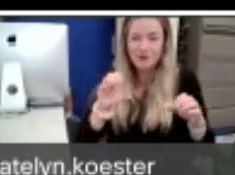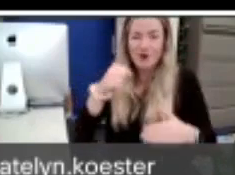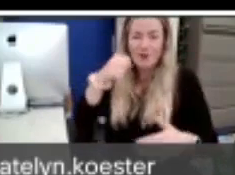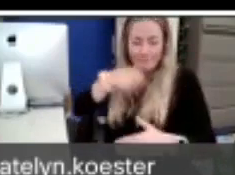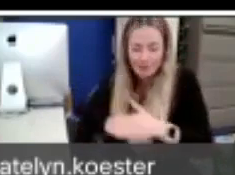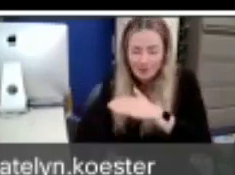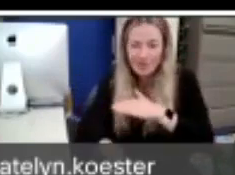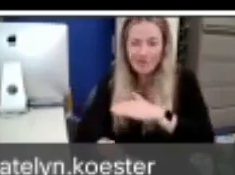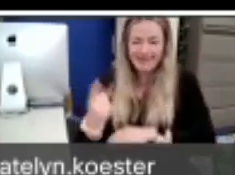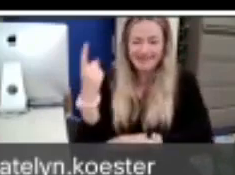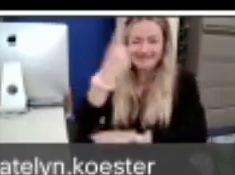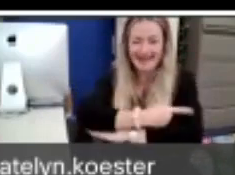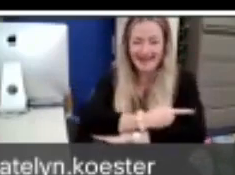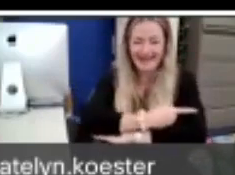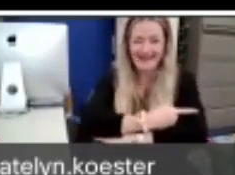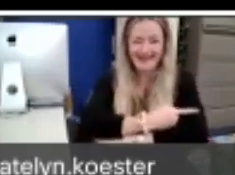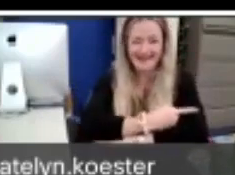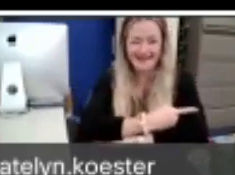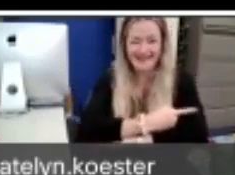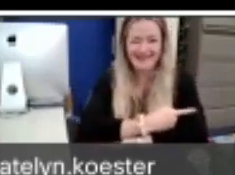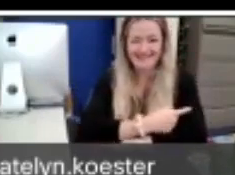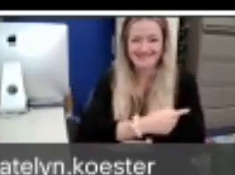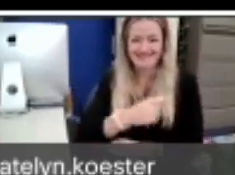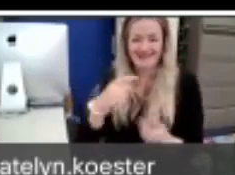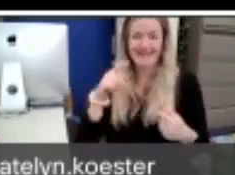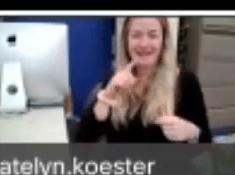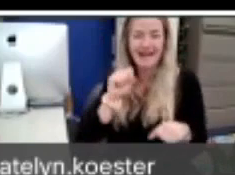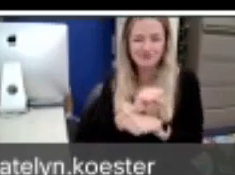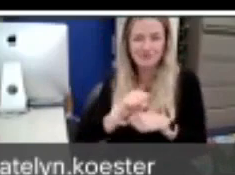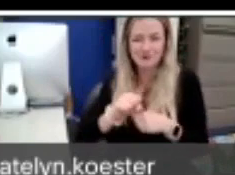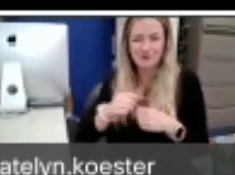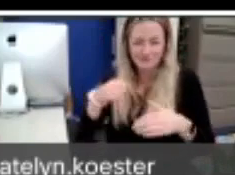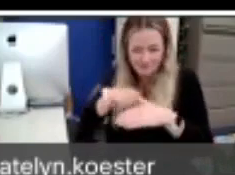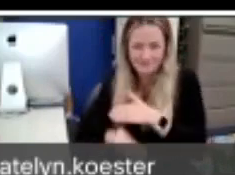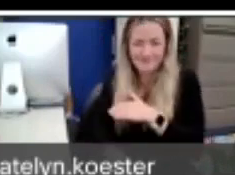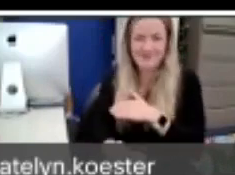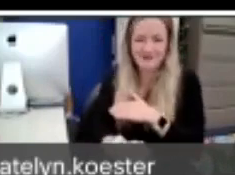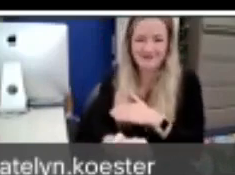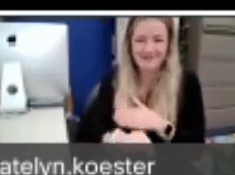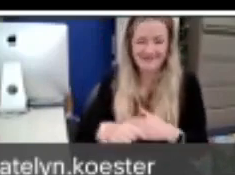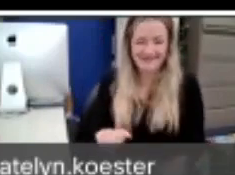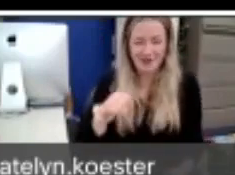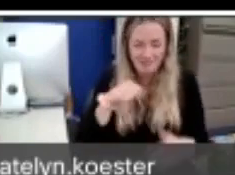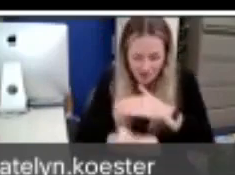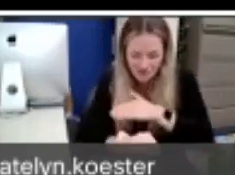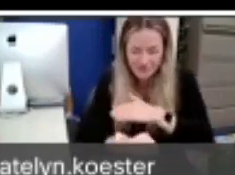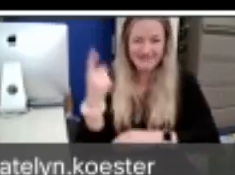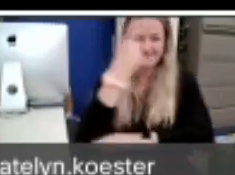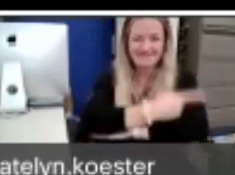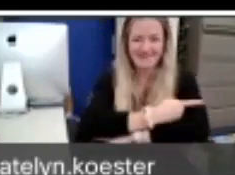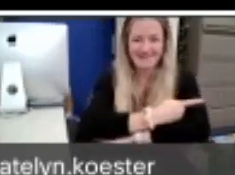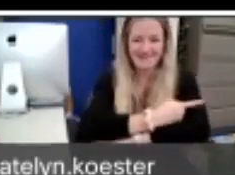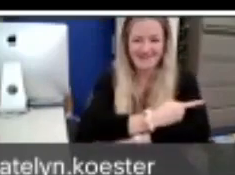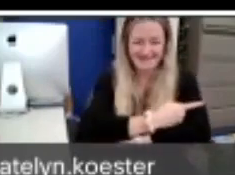The very old sign would be like birthday, the actual sign for like birthing a baby and then die. Like, birthday,